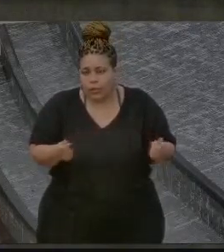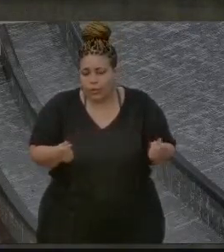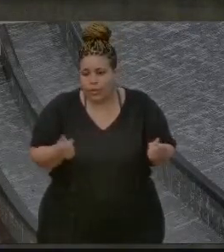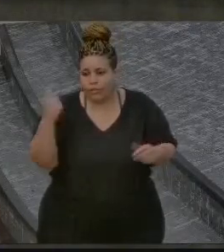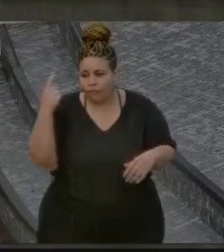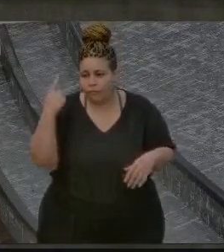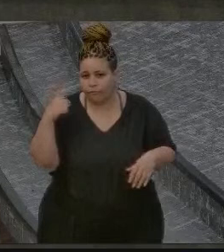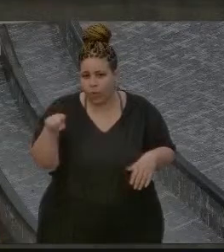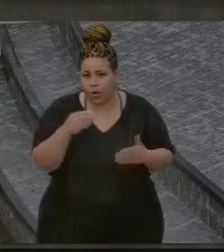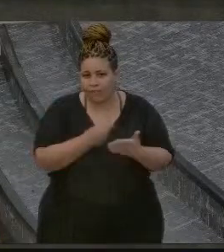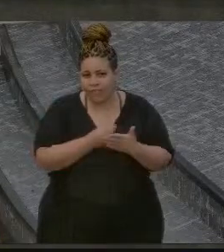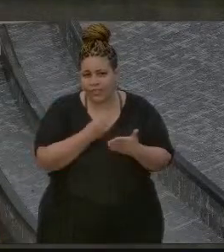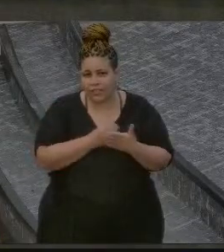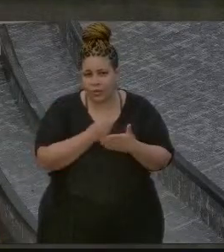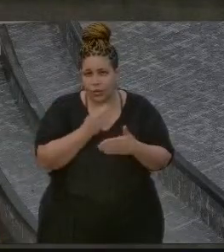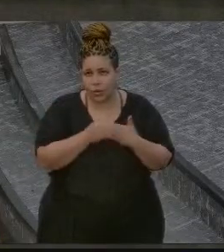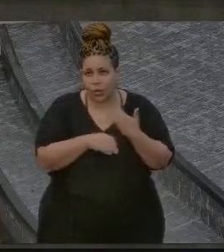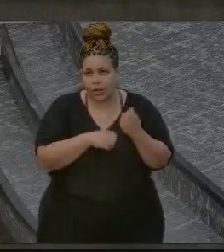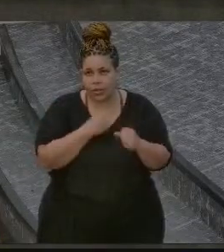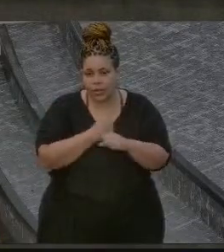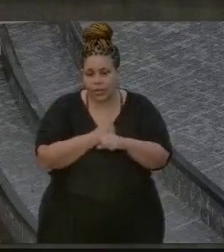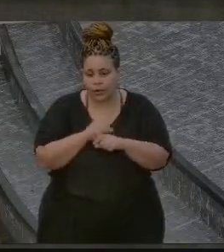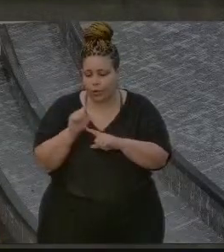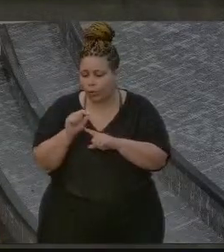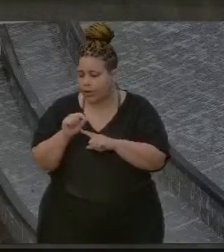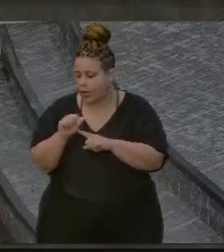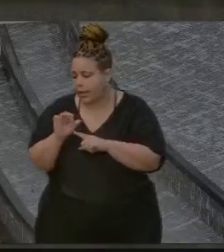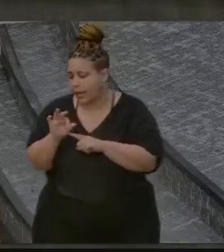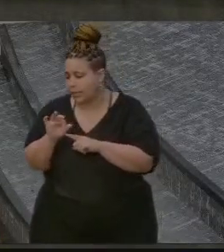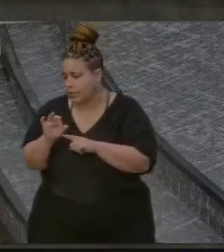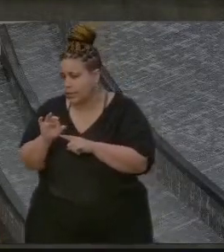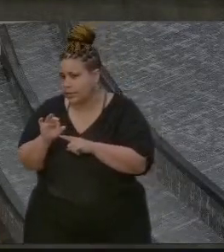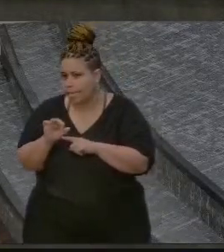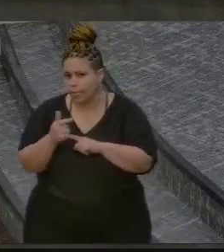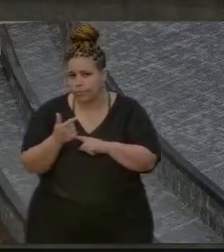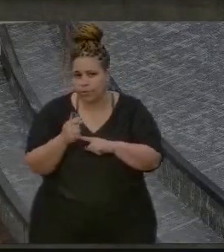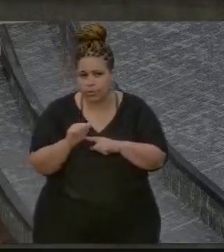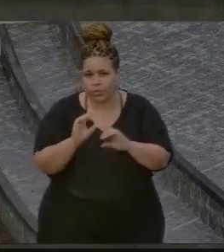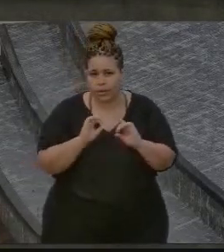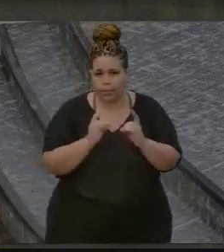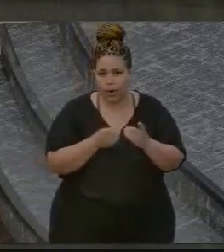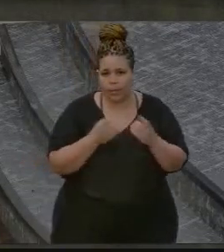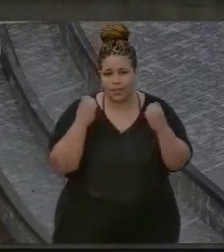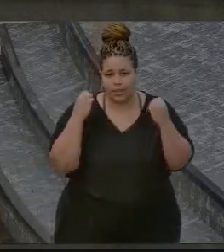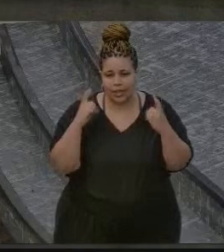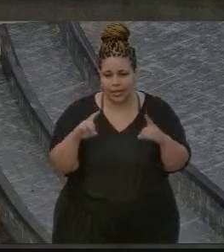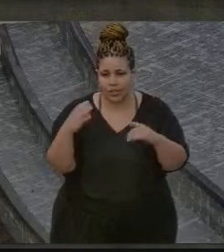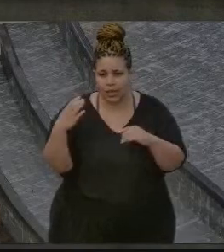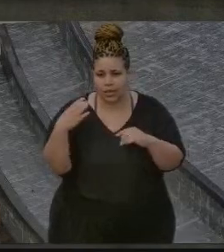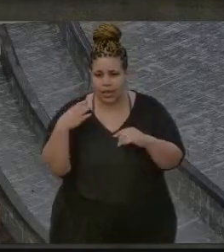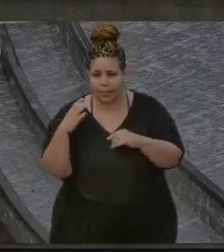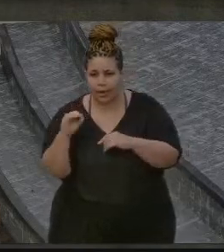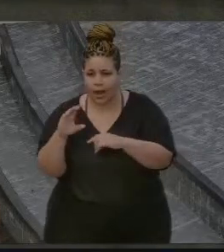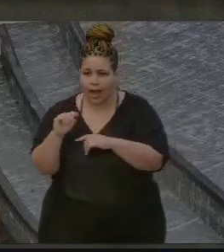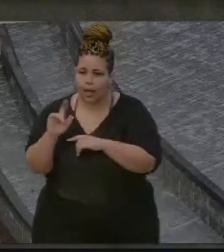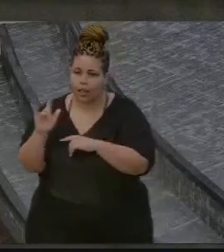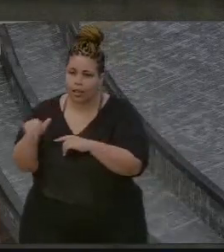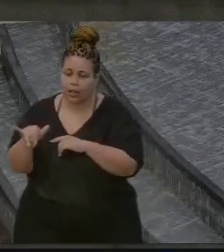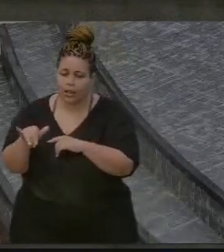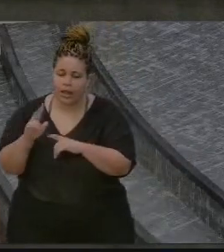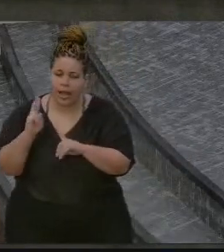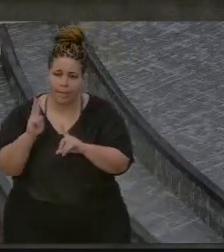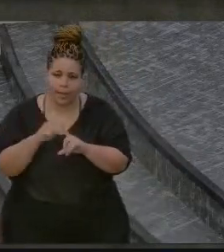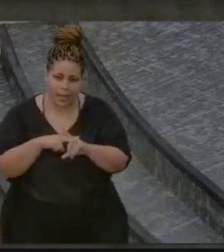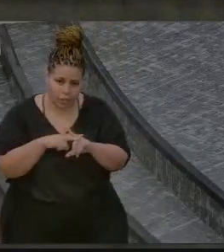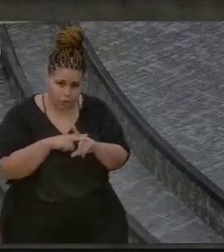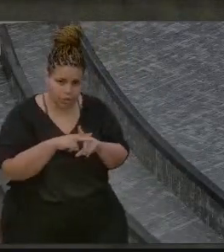for fiscal year 2019 for the Georgia Department of Education capital outlay application.